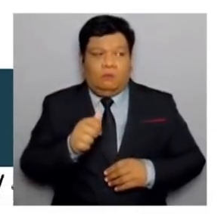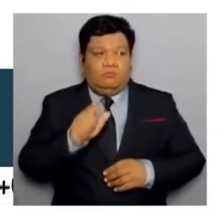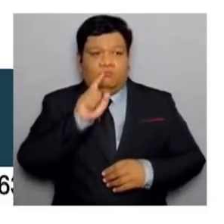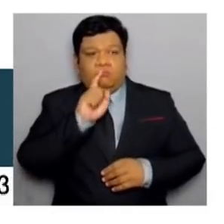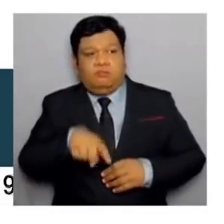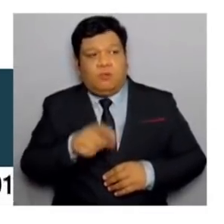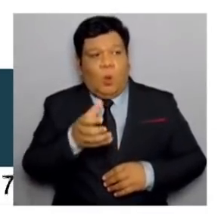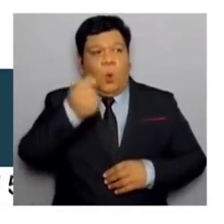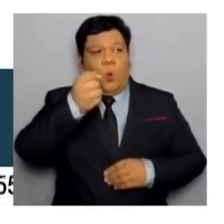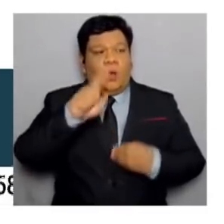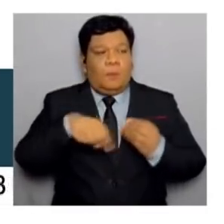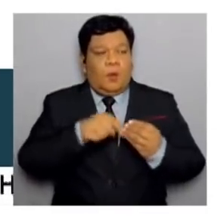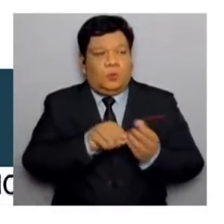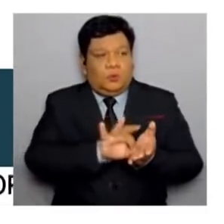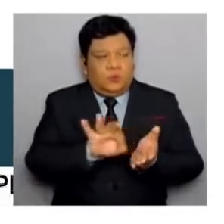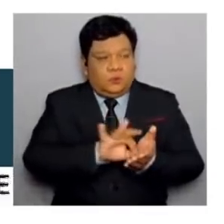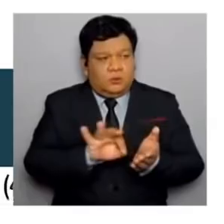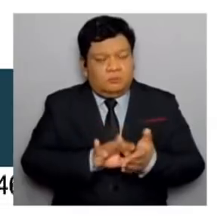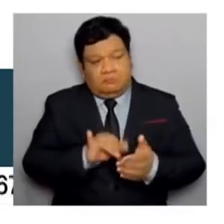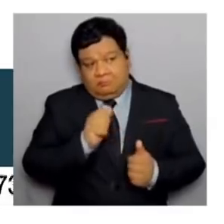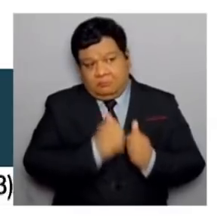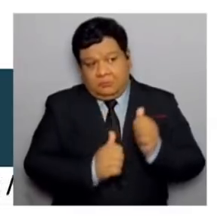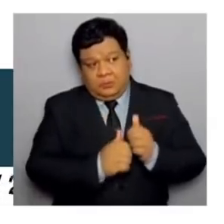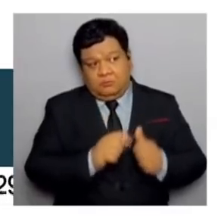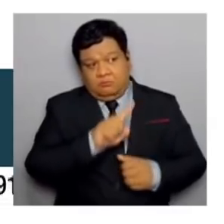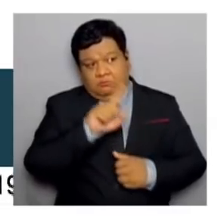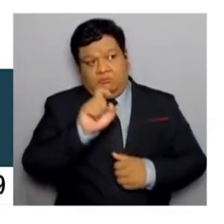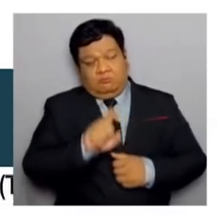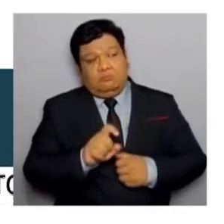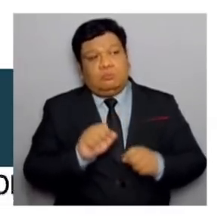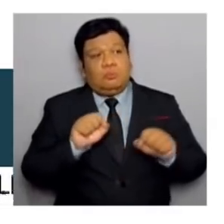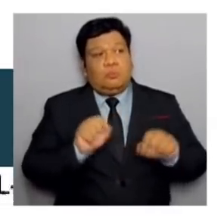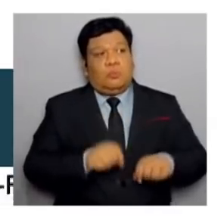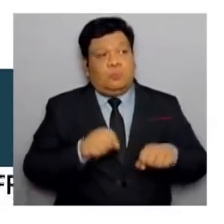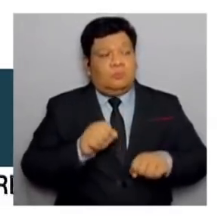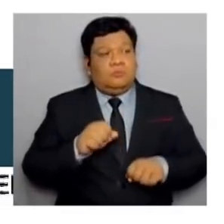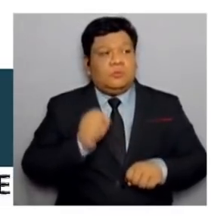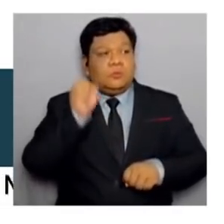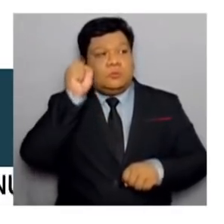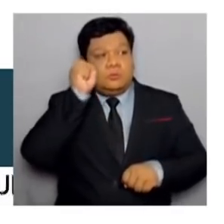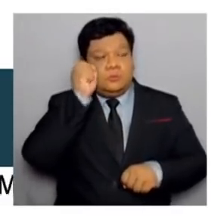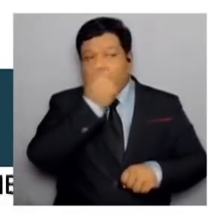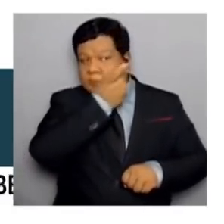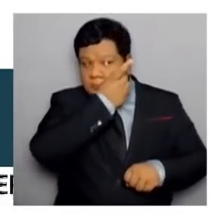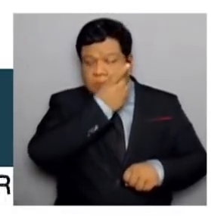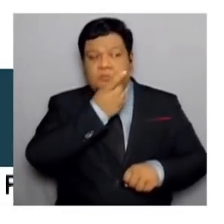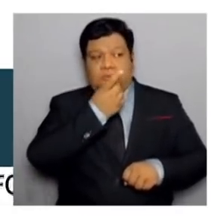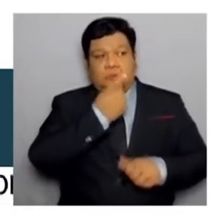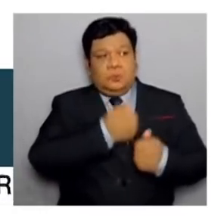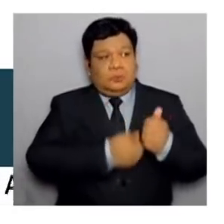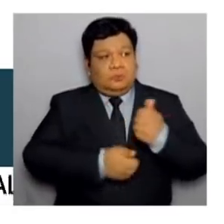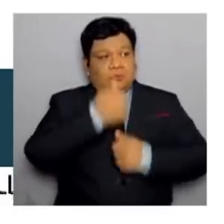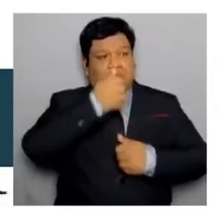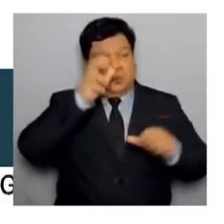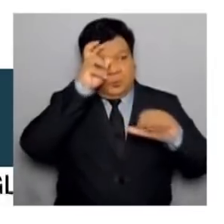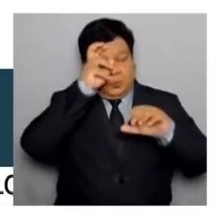canvassing of the votes, are we looking at a possible Sara Duterte Carpio sitting in as president